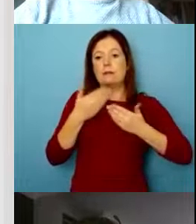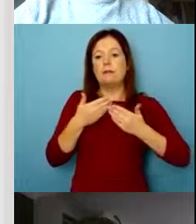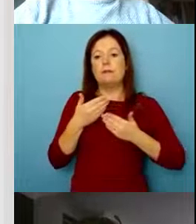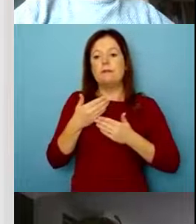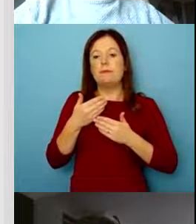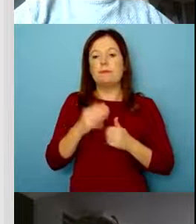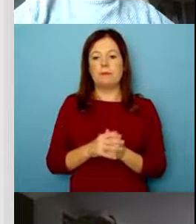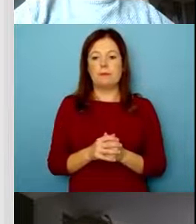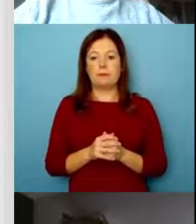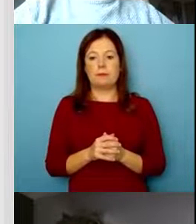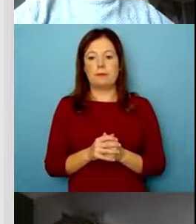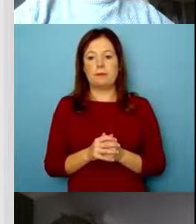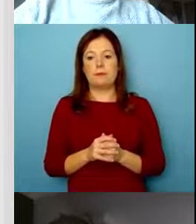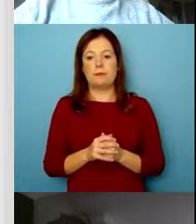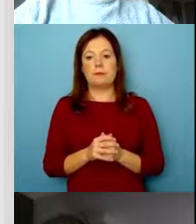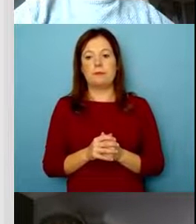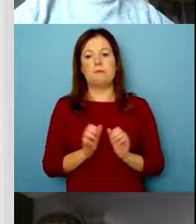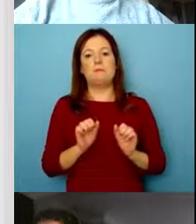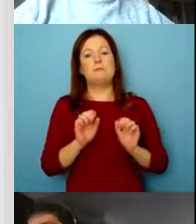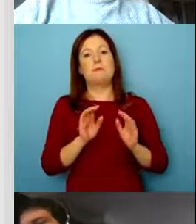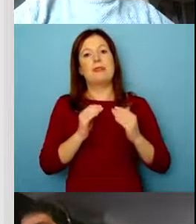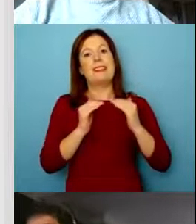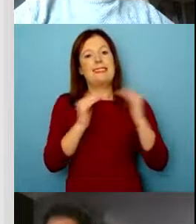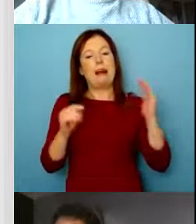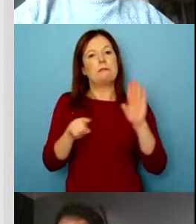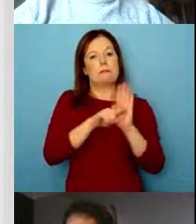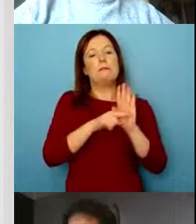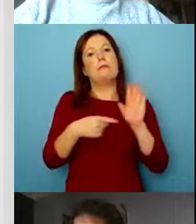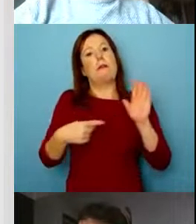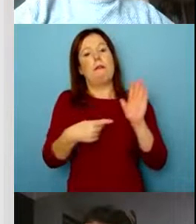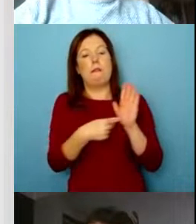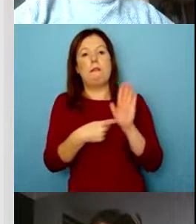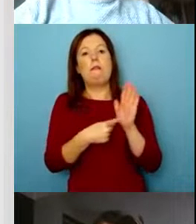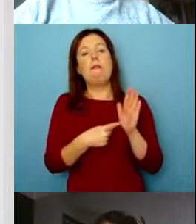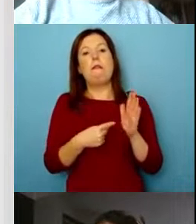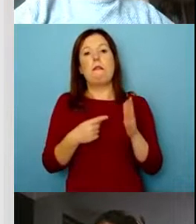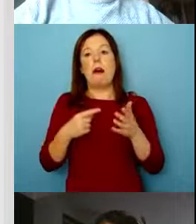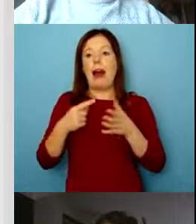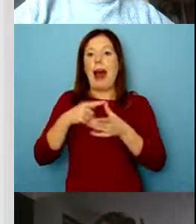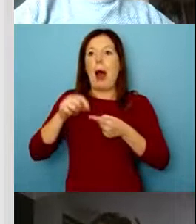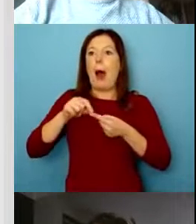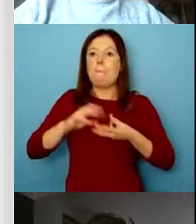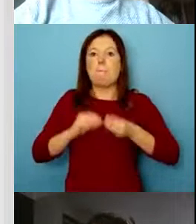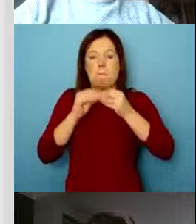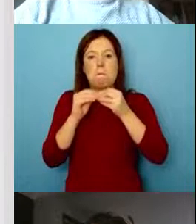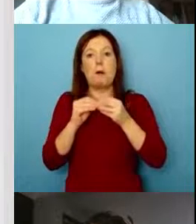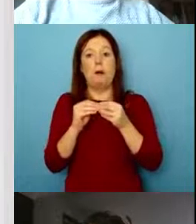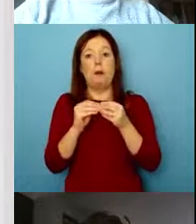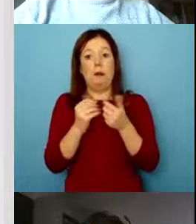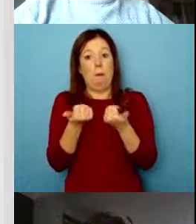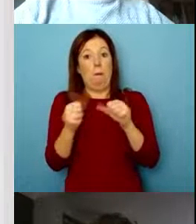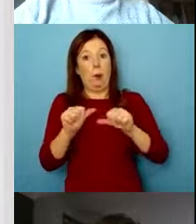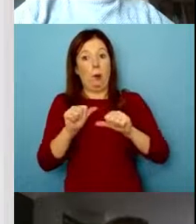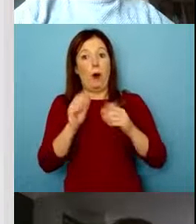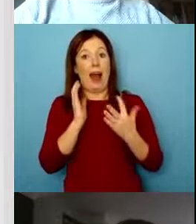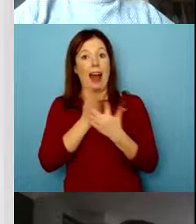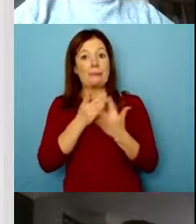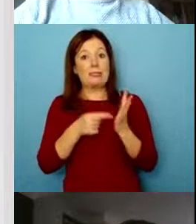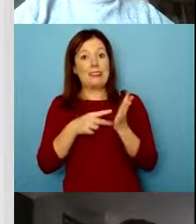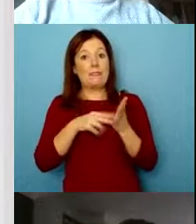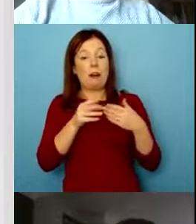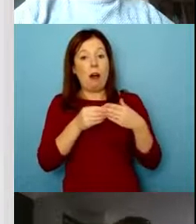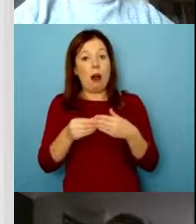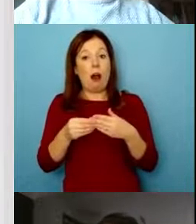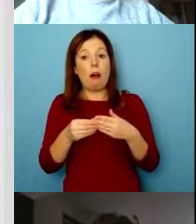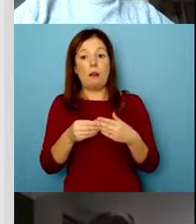a TV standard for creating apps. And this accessible TV guide is available to all viewers